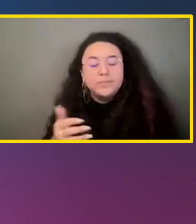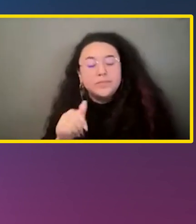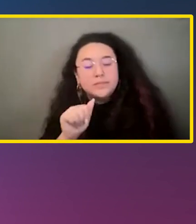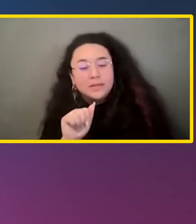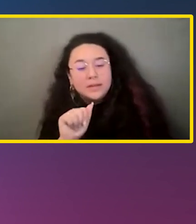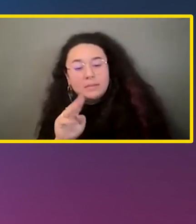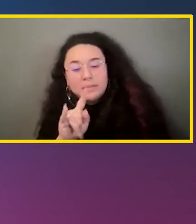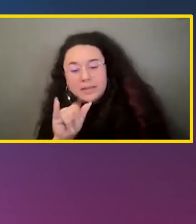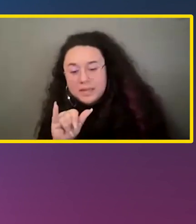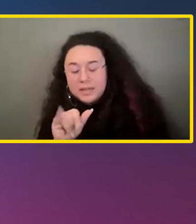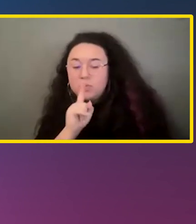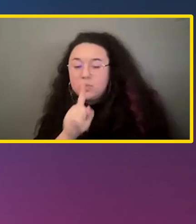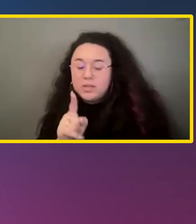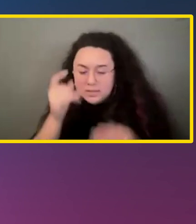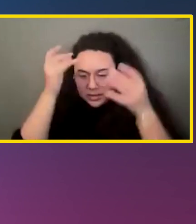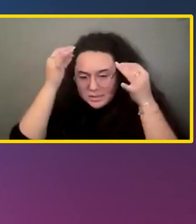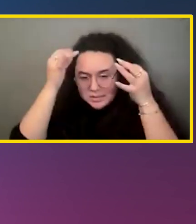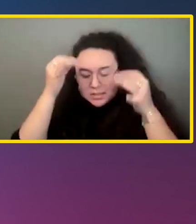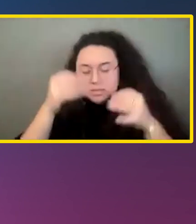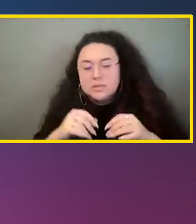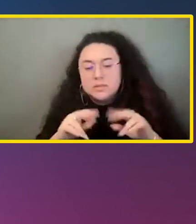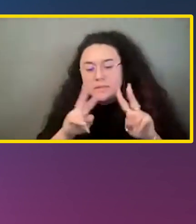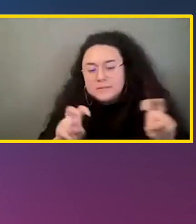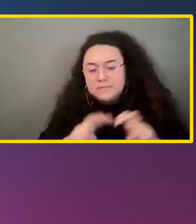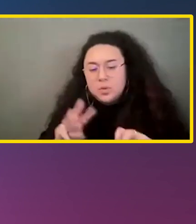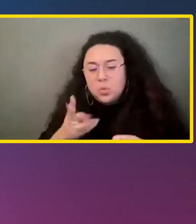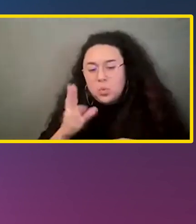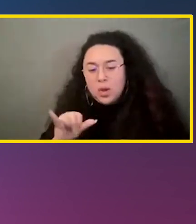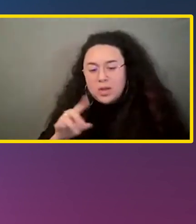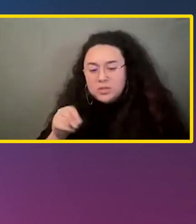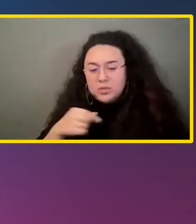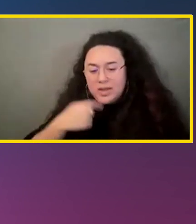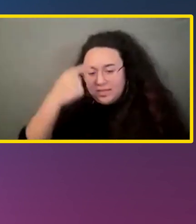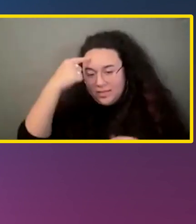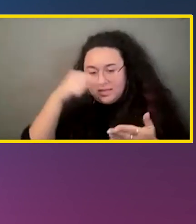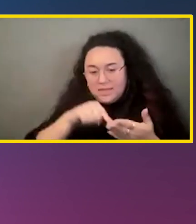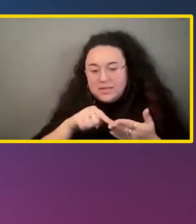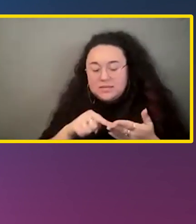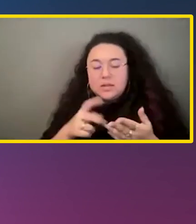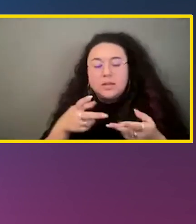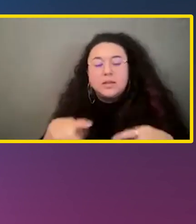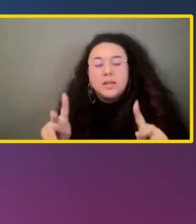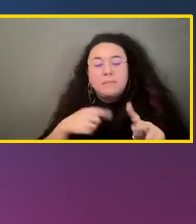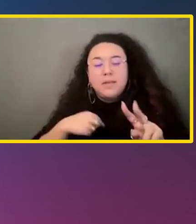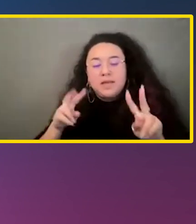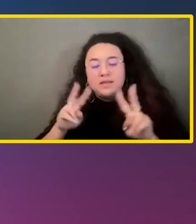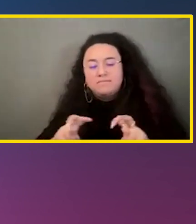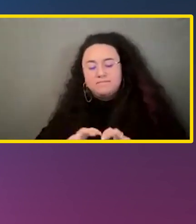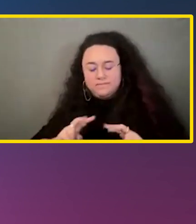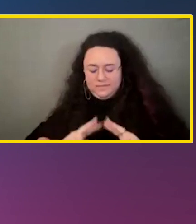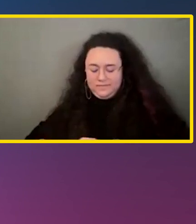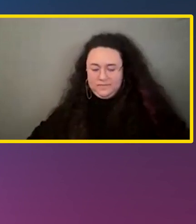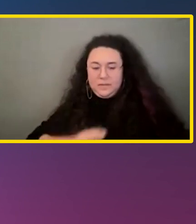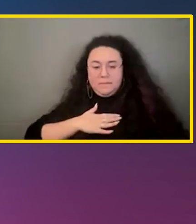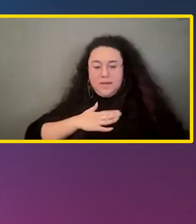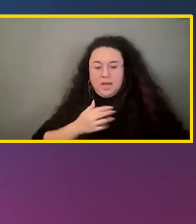Amity, when you really sit with and look at, why do I think this? Let me investigate my own feelings,